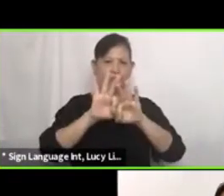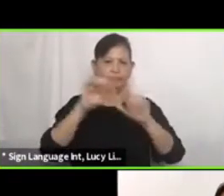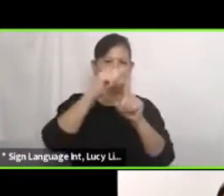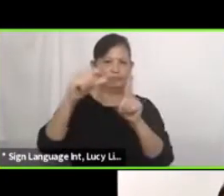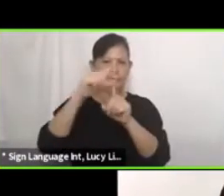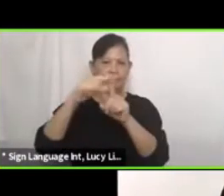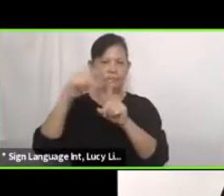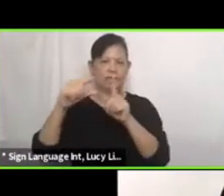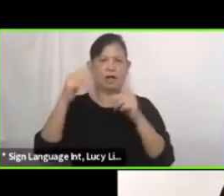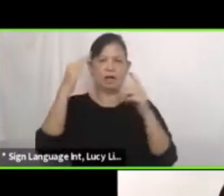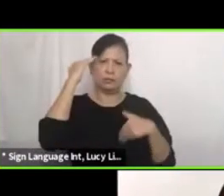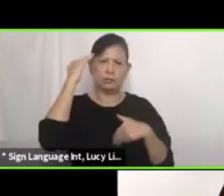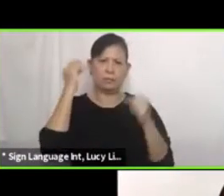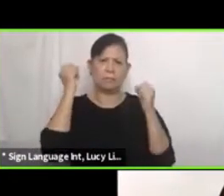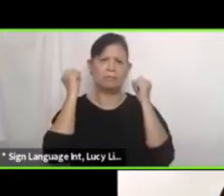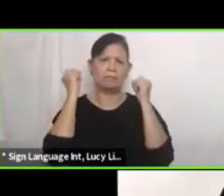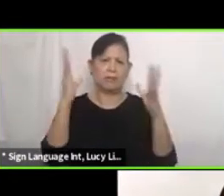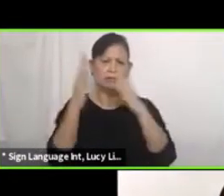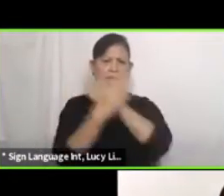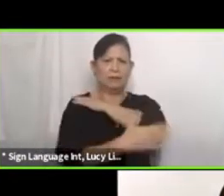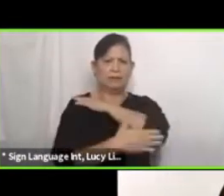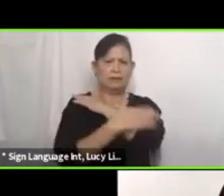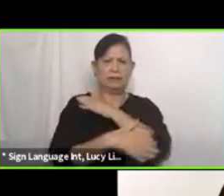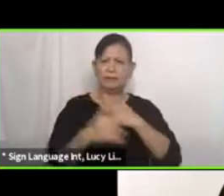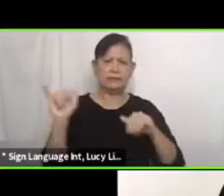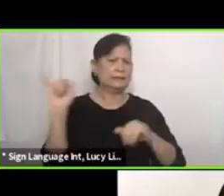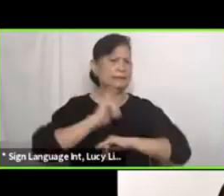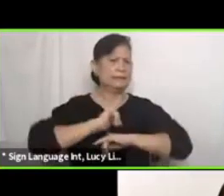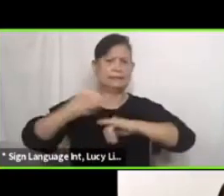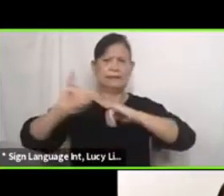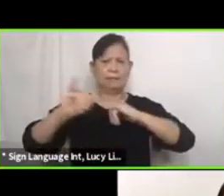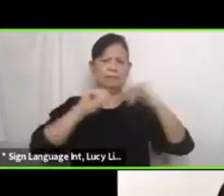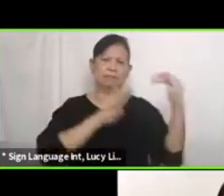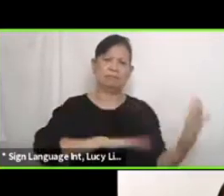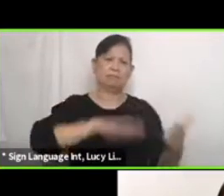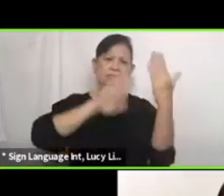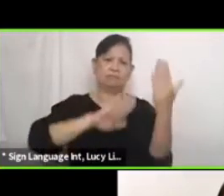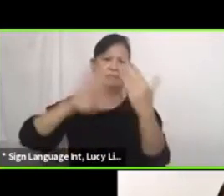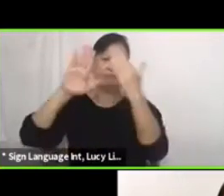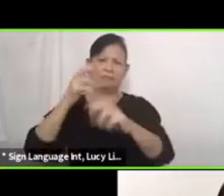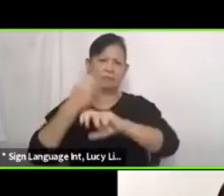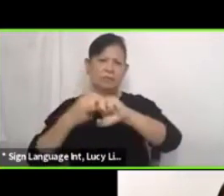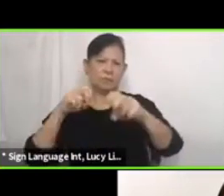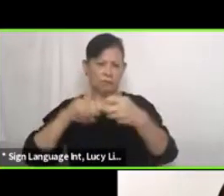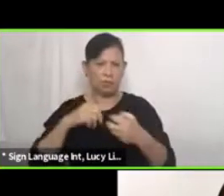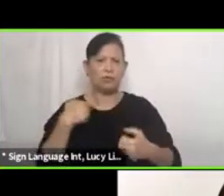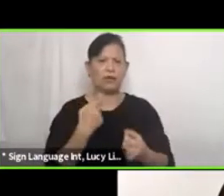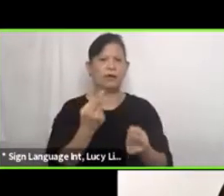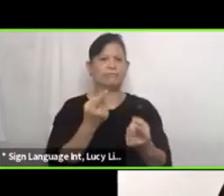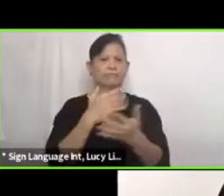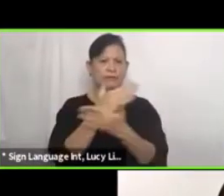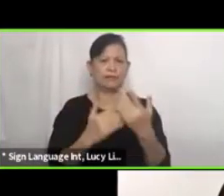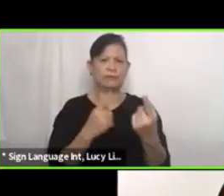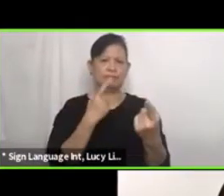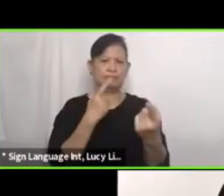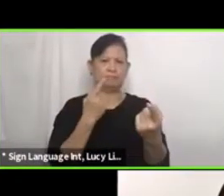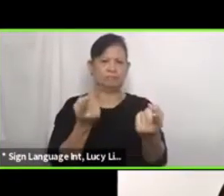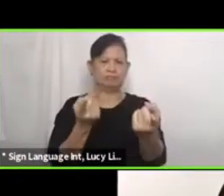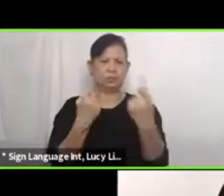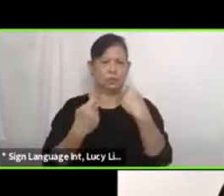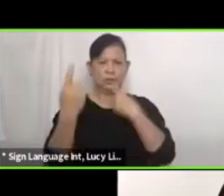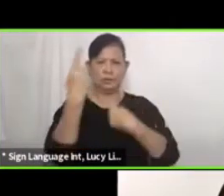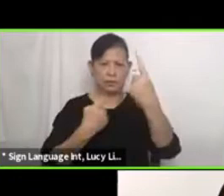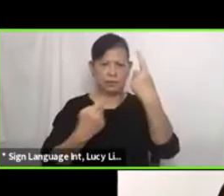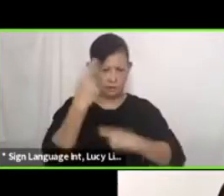know many of the countries have facing the similar problems. We are getting some of the questions, but definitely we'll go in the question